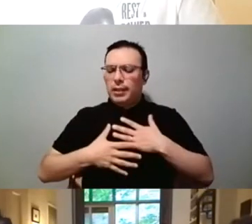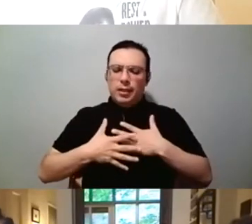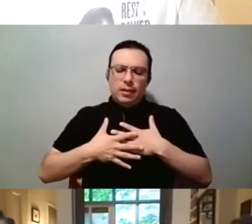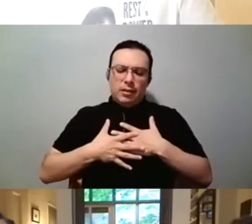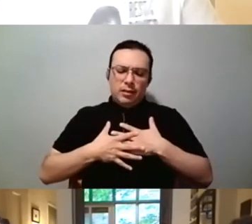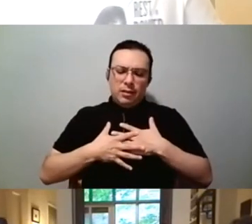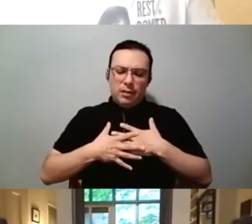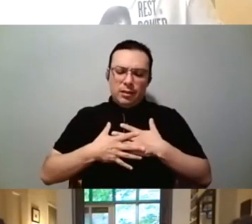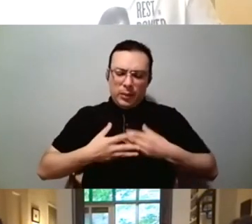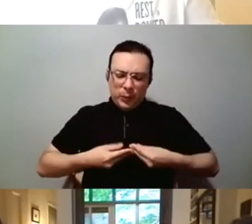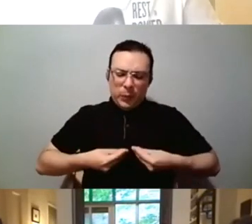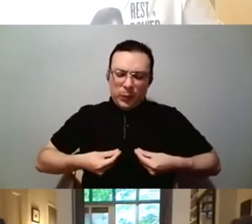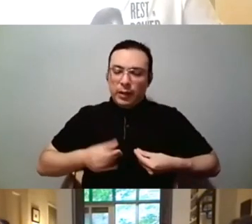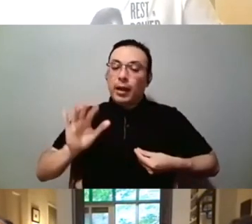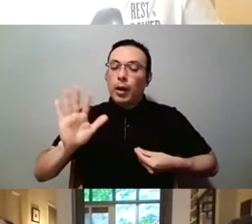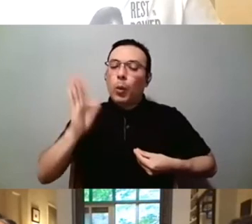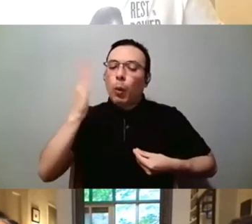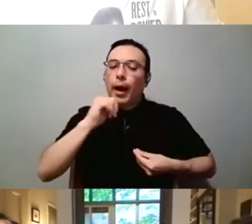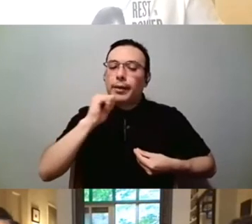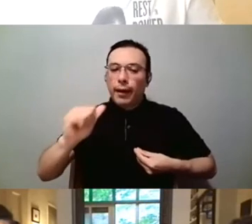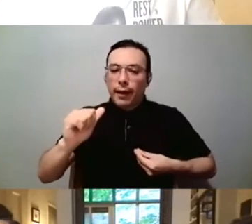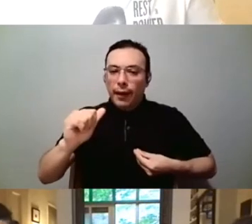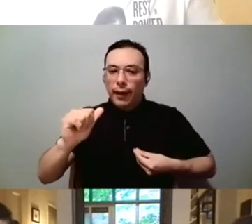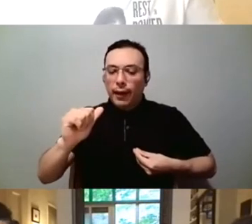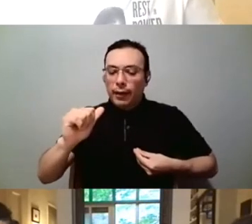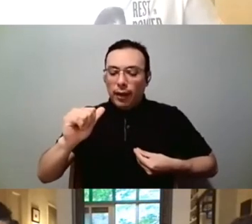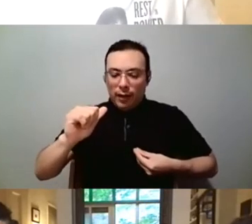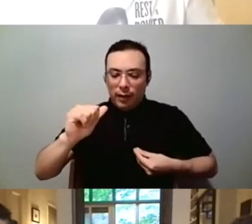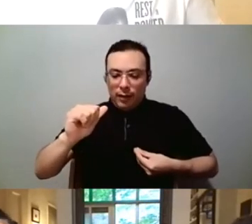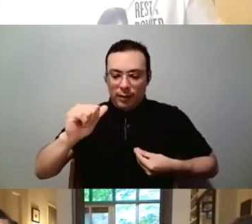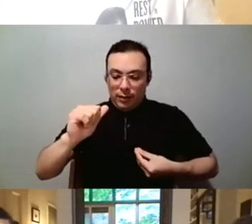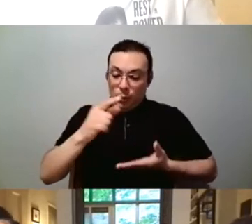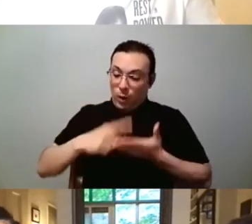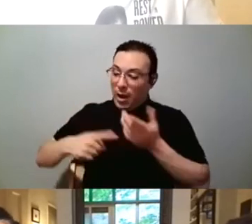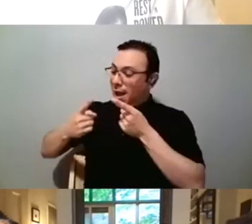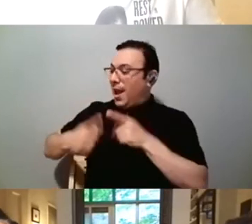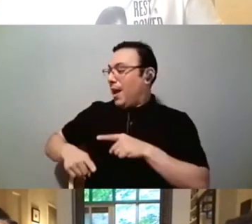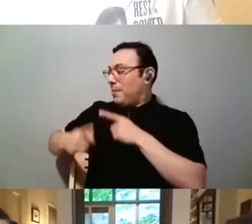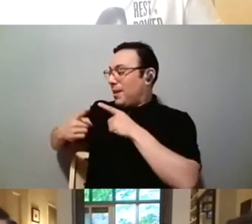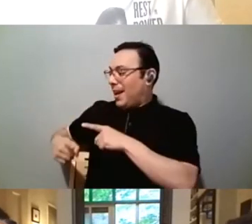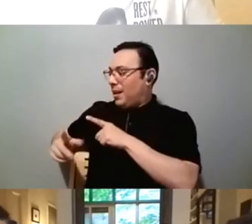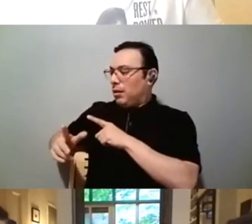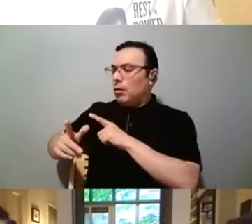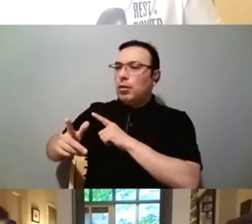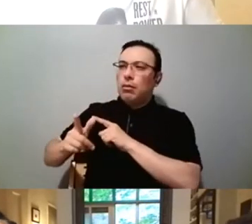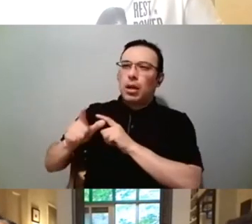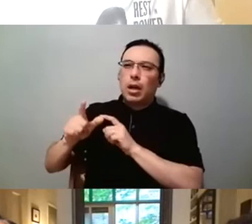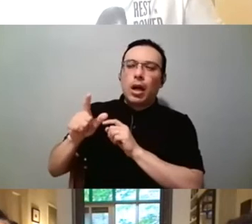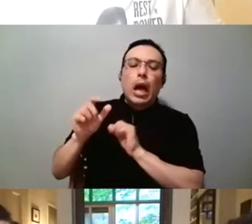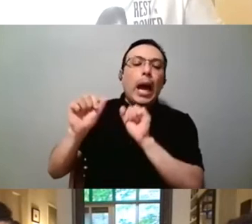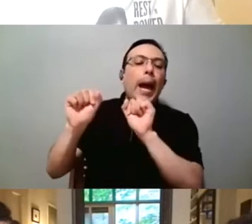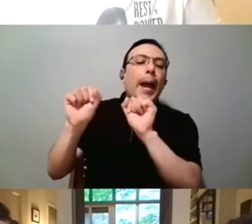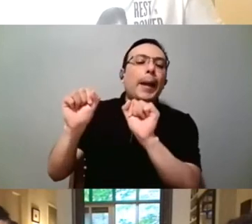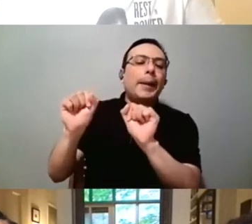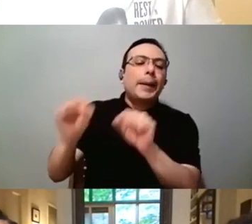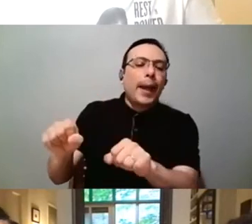around and started looking at what what could be what was what was the what's the possibility what are our